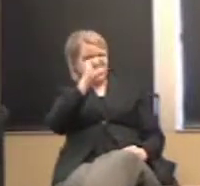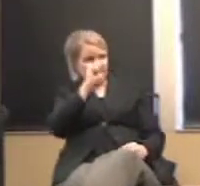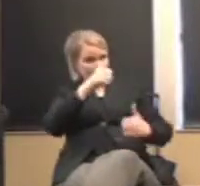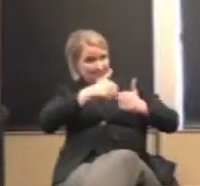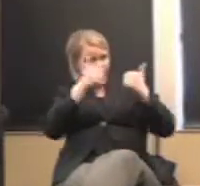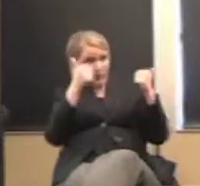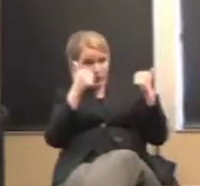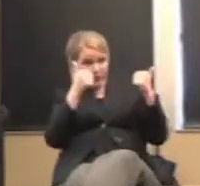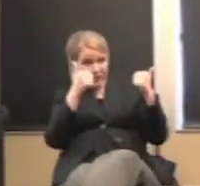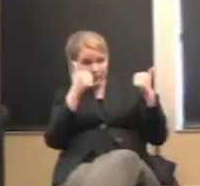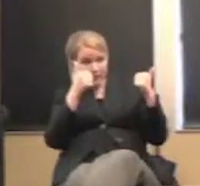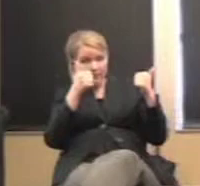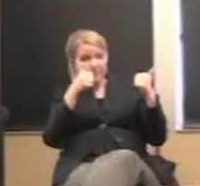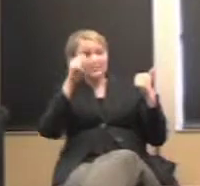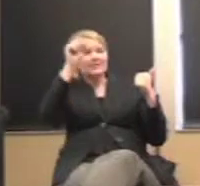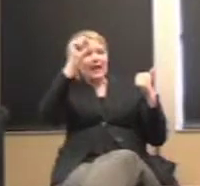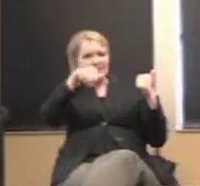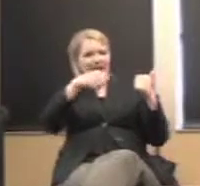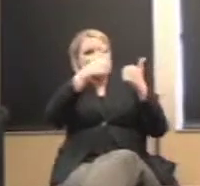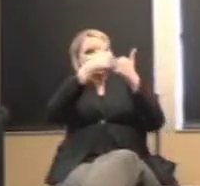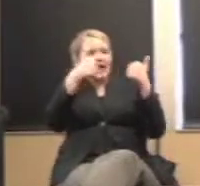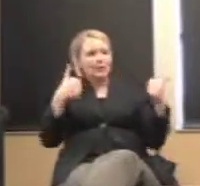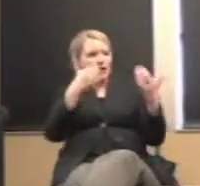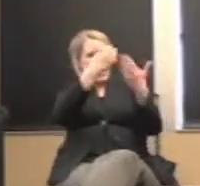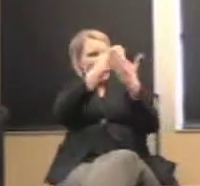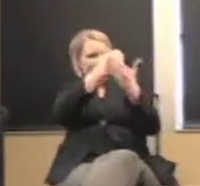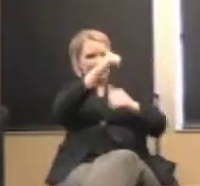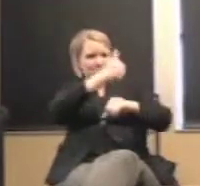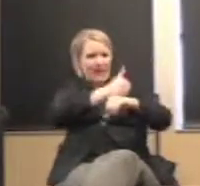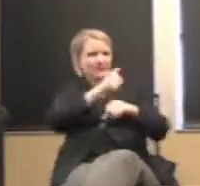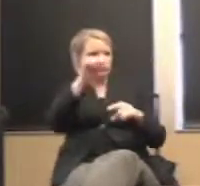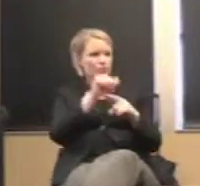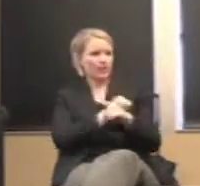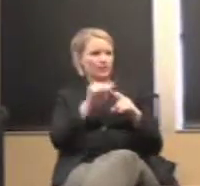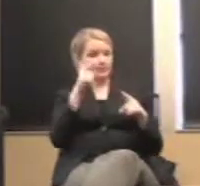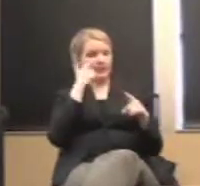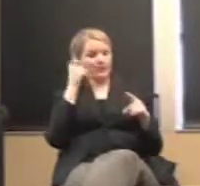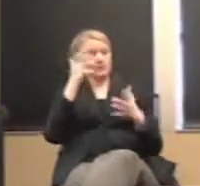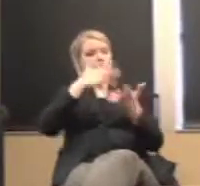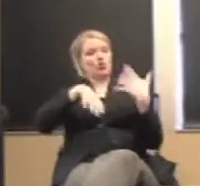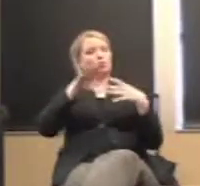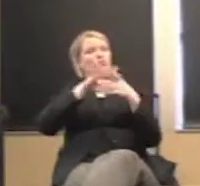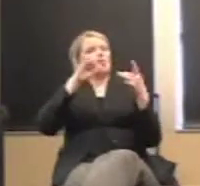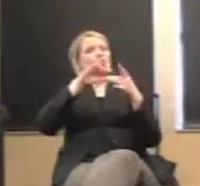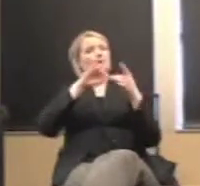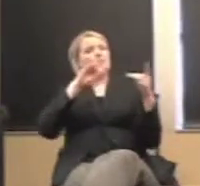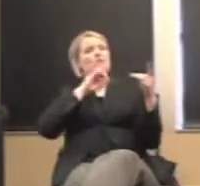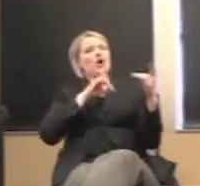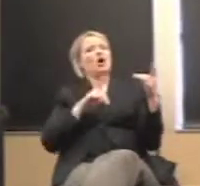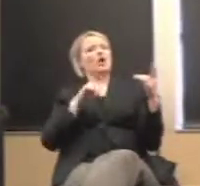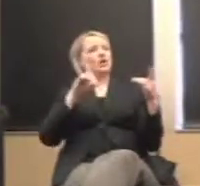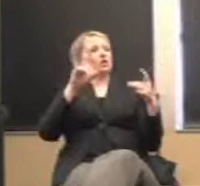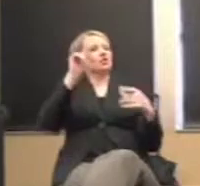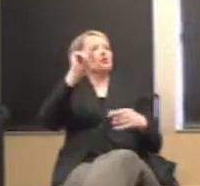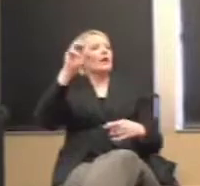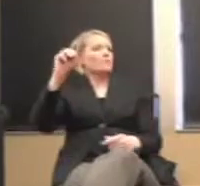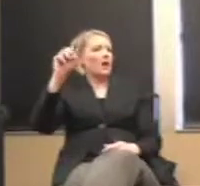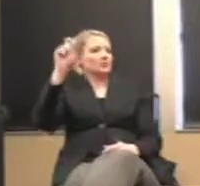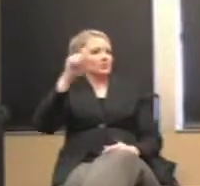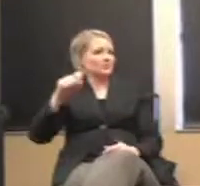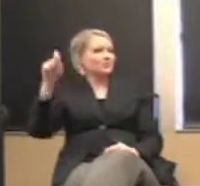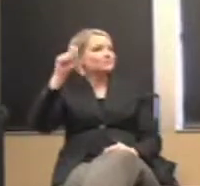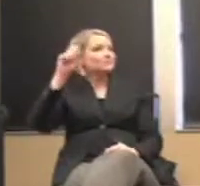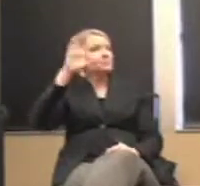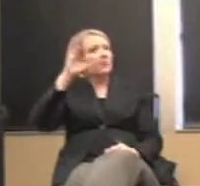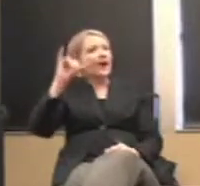it's a separate evidence-based practice. Because social stories are trademarked by Carol Gray.